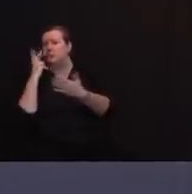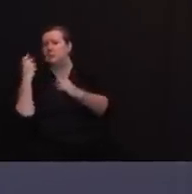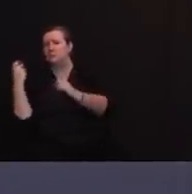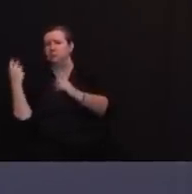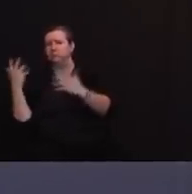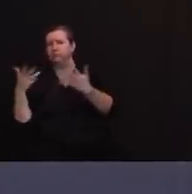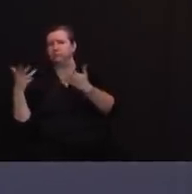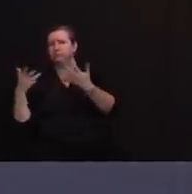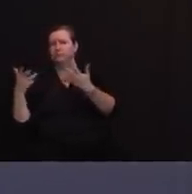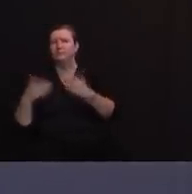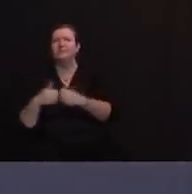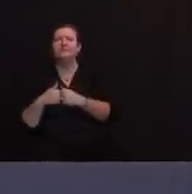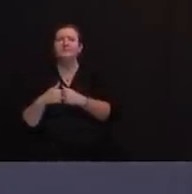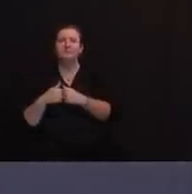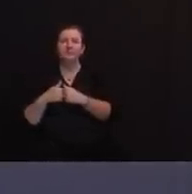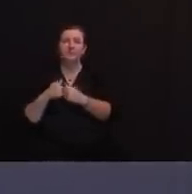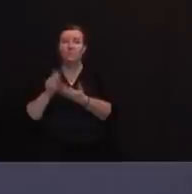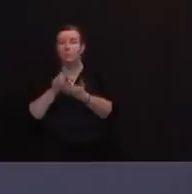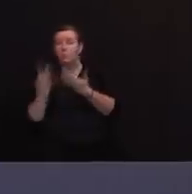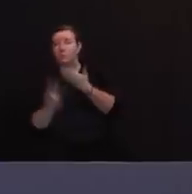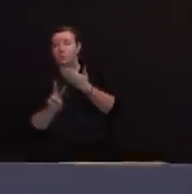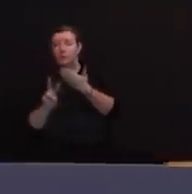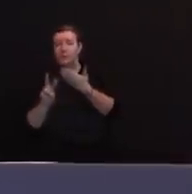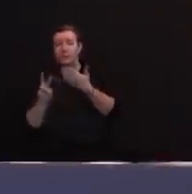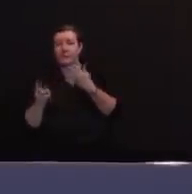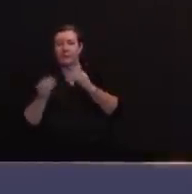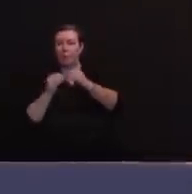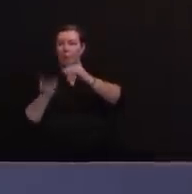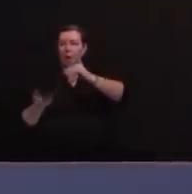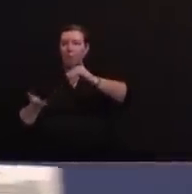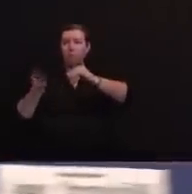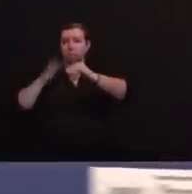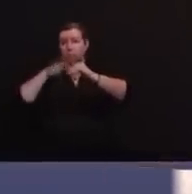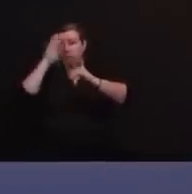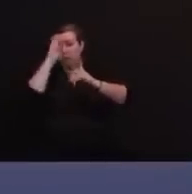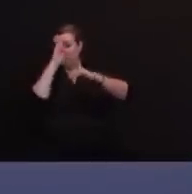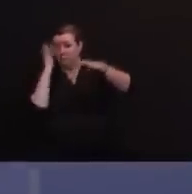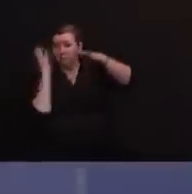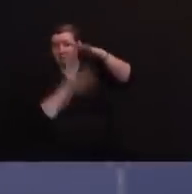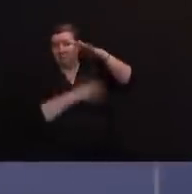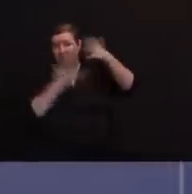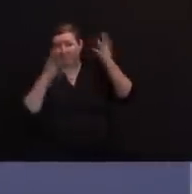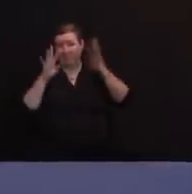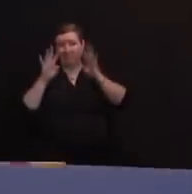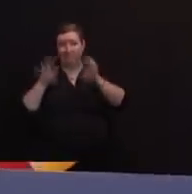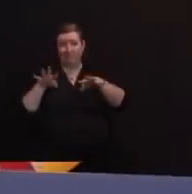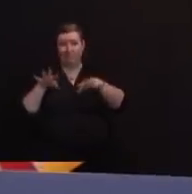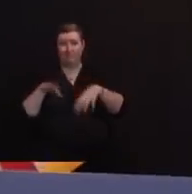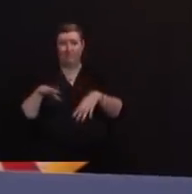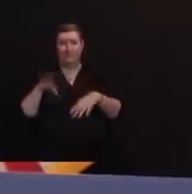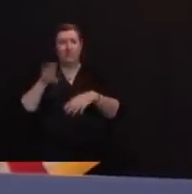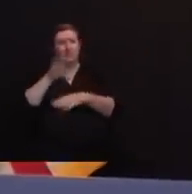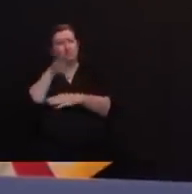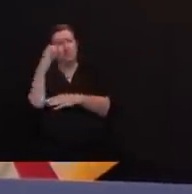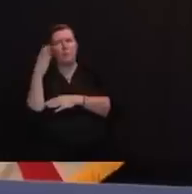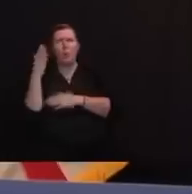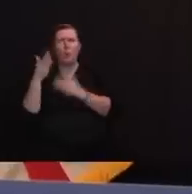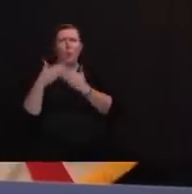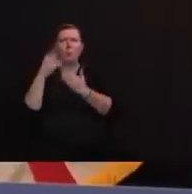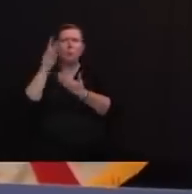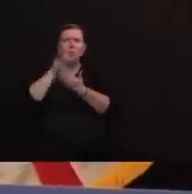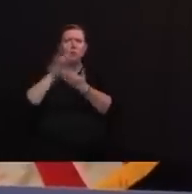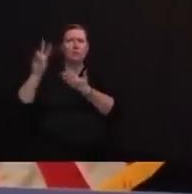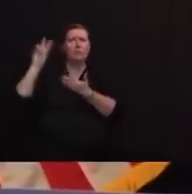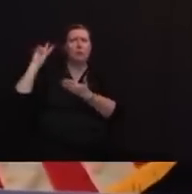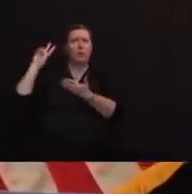hospitalizations. Got to hit the... Well, for Christmas, it's getting on almost close to 2 weeks, so we're at sort of